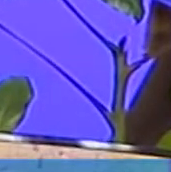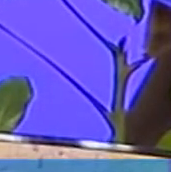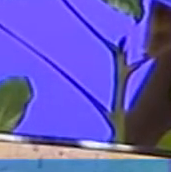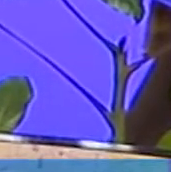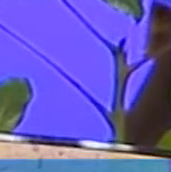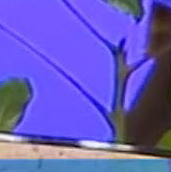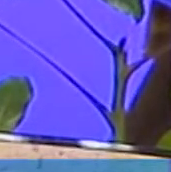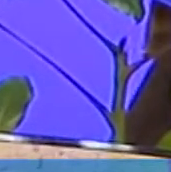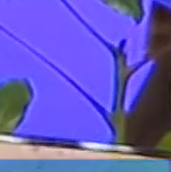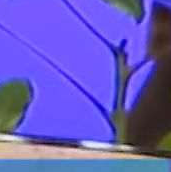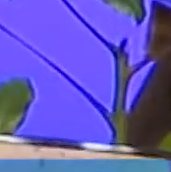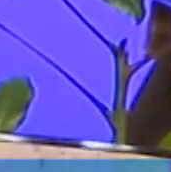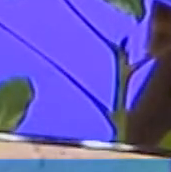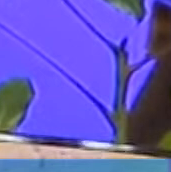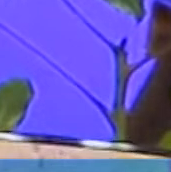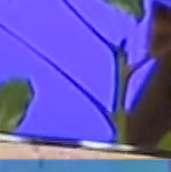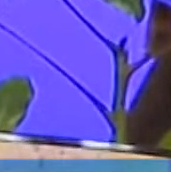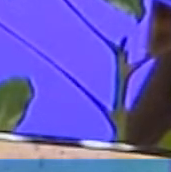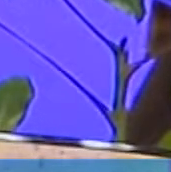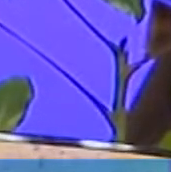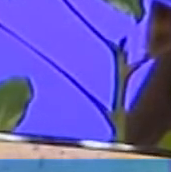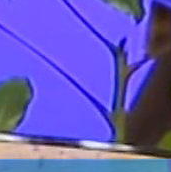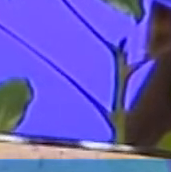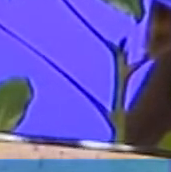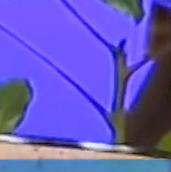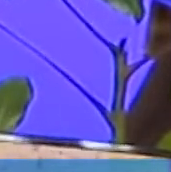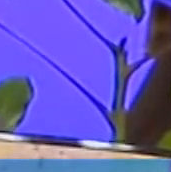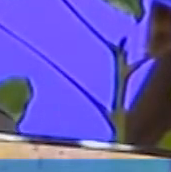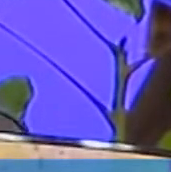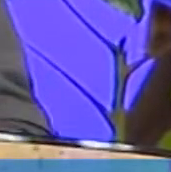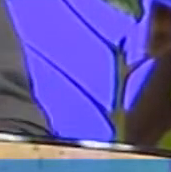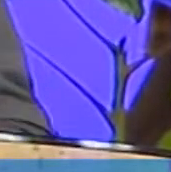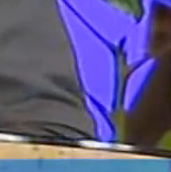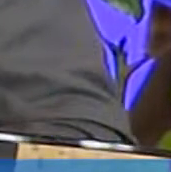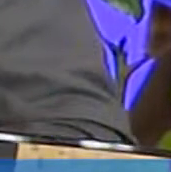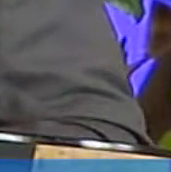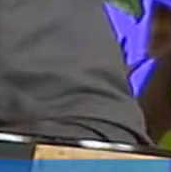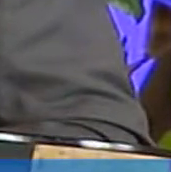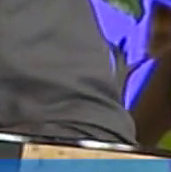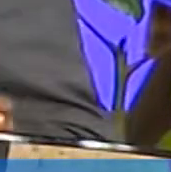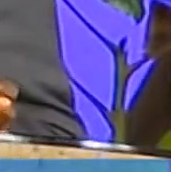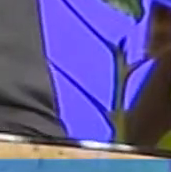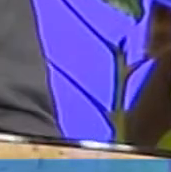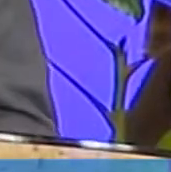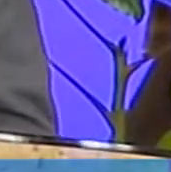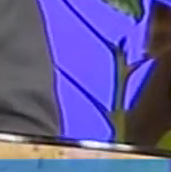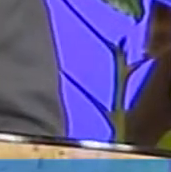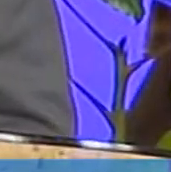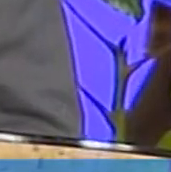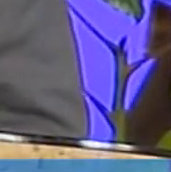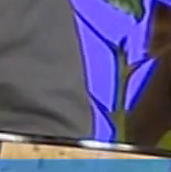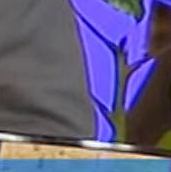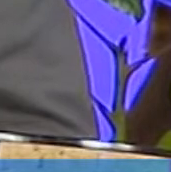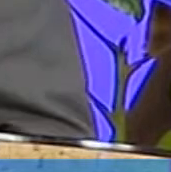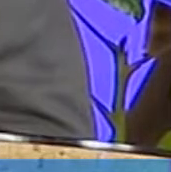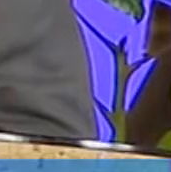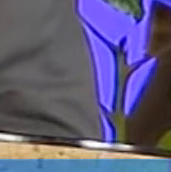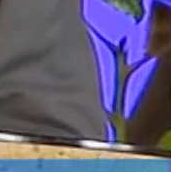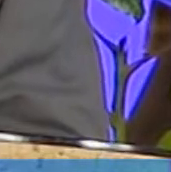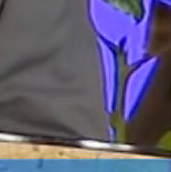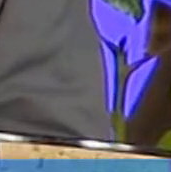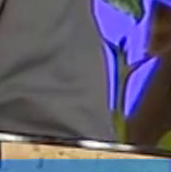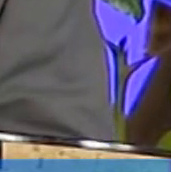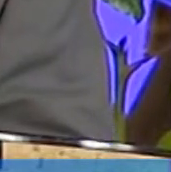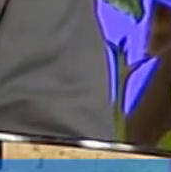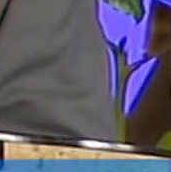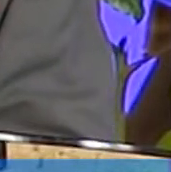But why have we come to this sanctuary? Ephesians chapter 2 and verses 4 is giving us